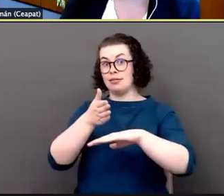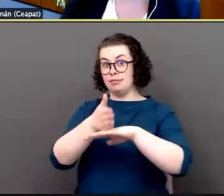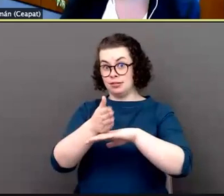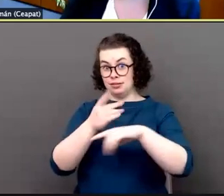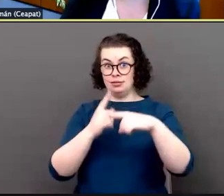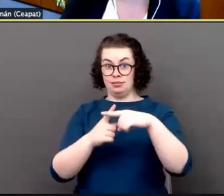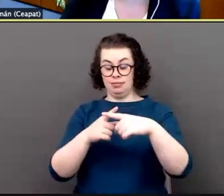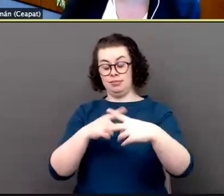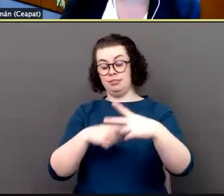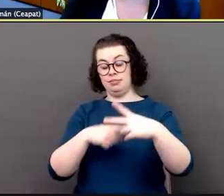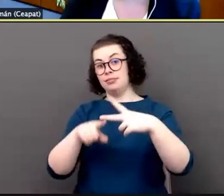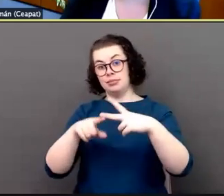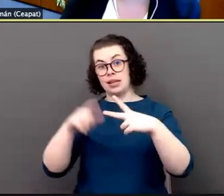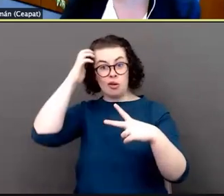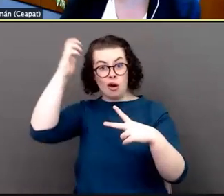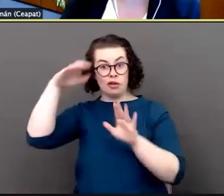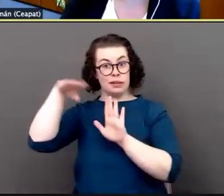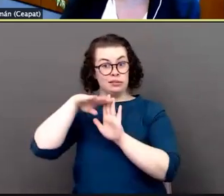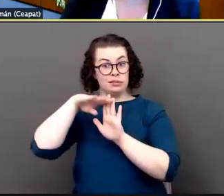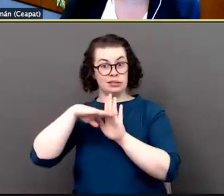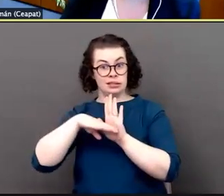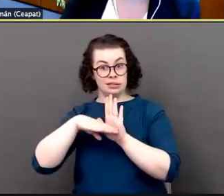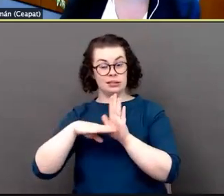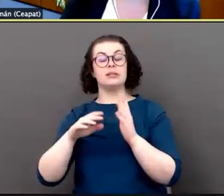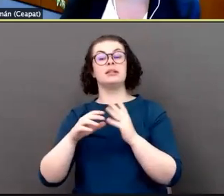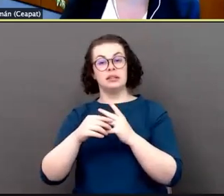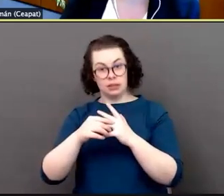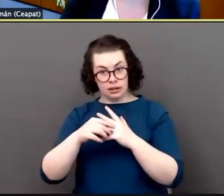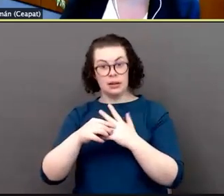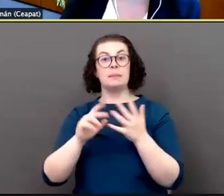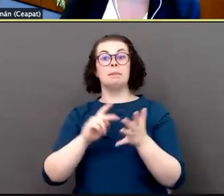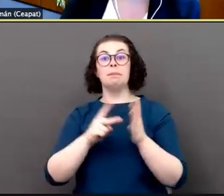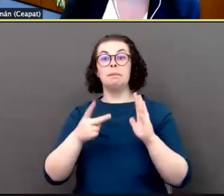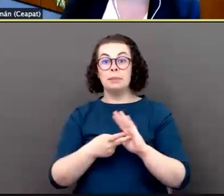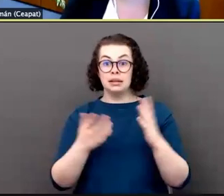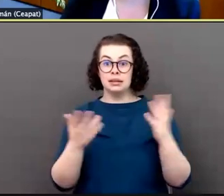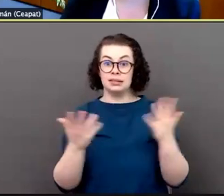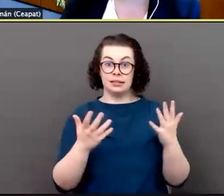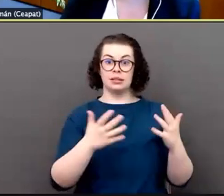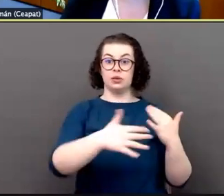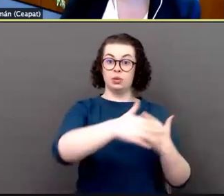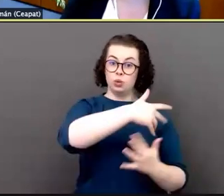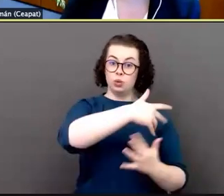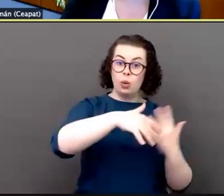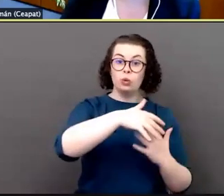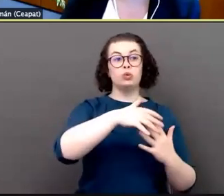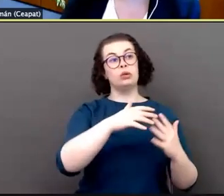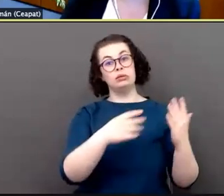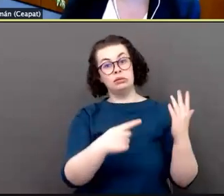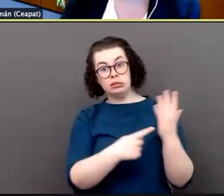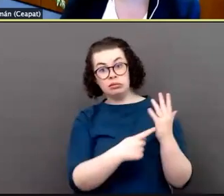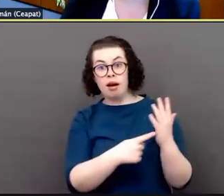will fulfill their functions of promoting social, technological, innovation,